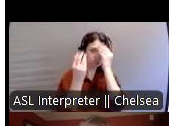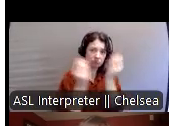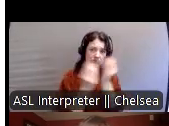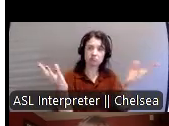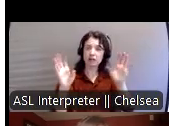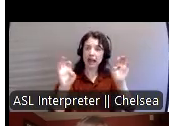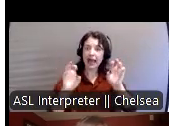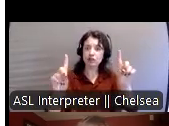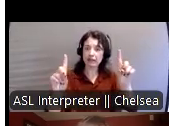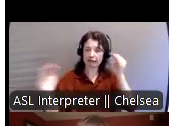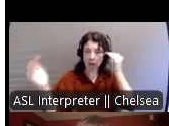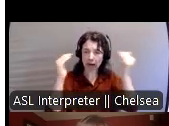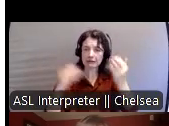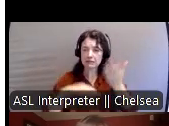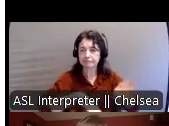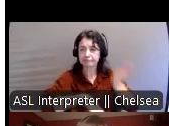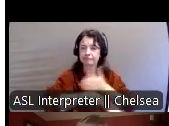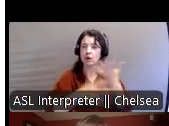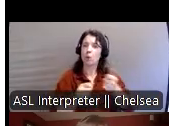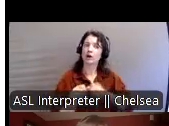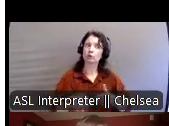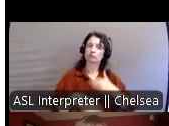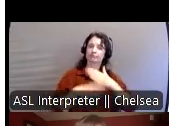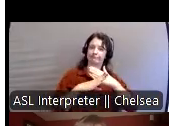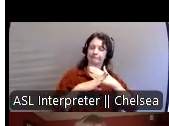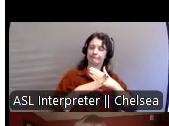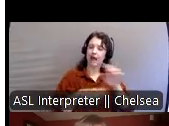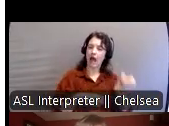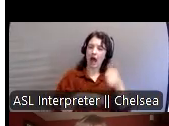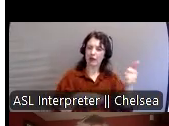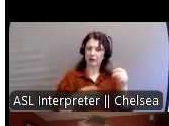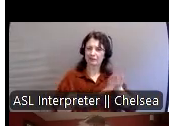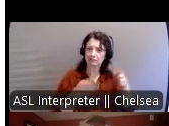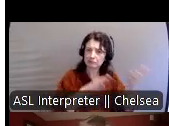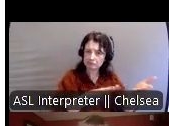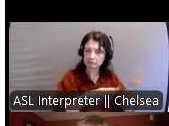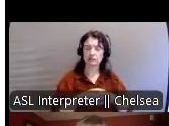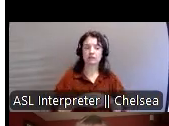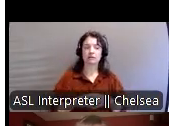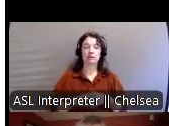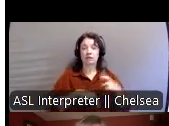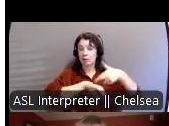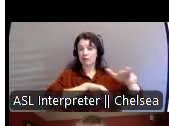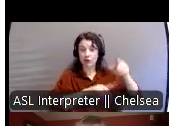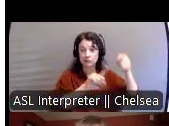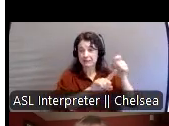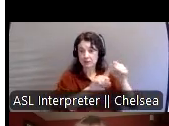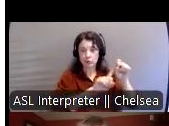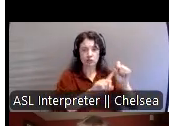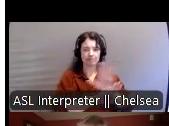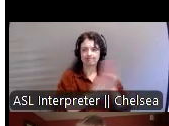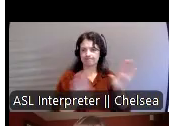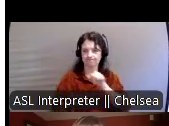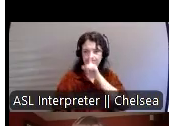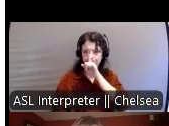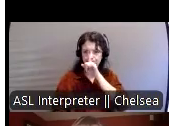ultimately prevent further strategies. There will be no reference to specific cases in this presentation. This will be